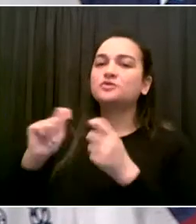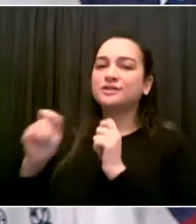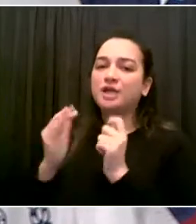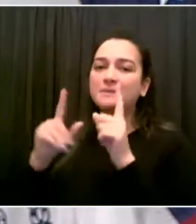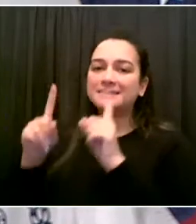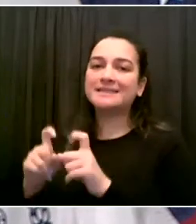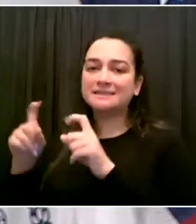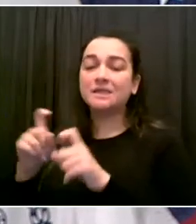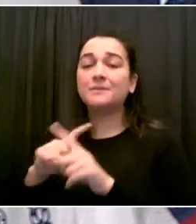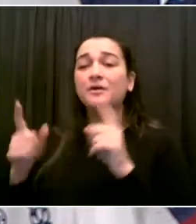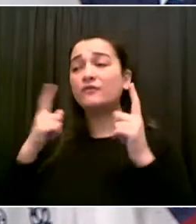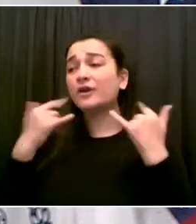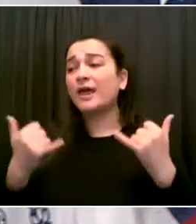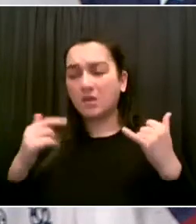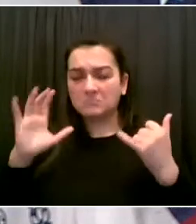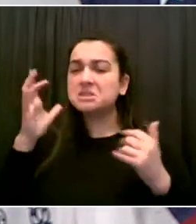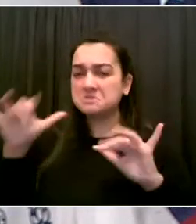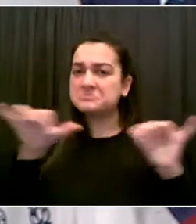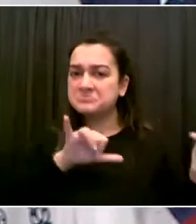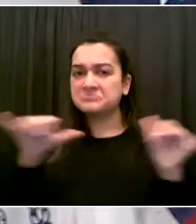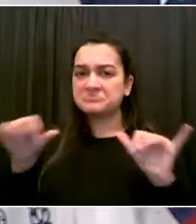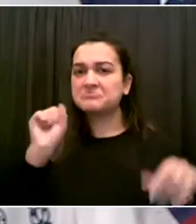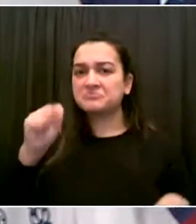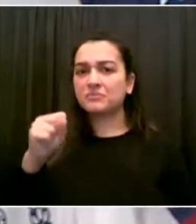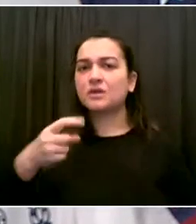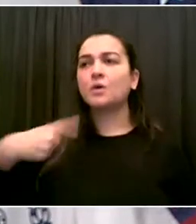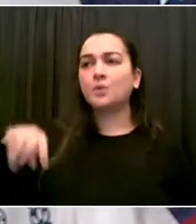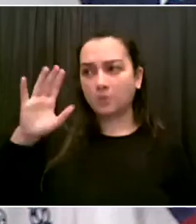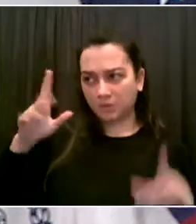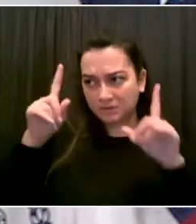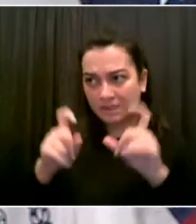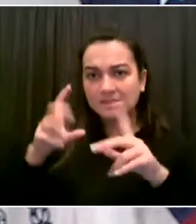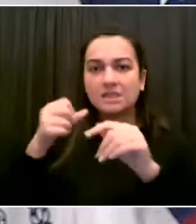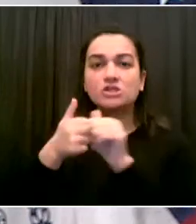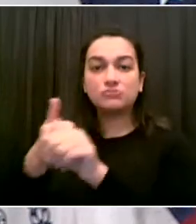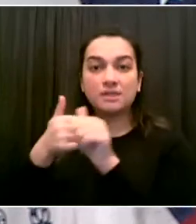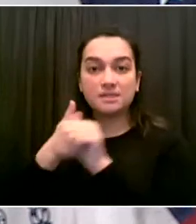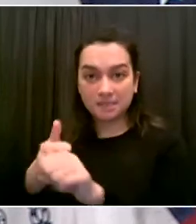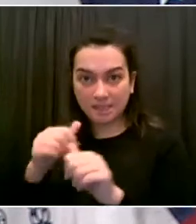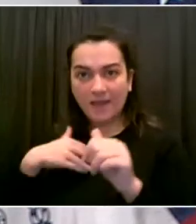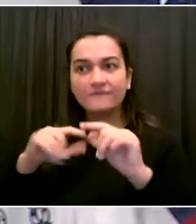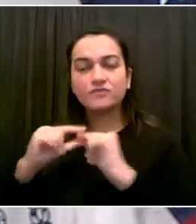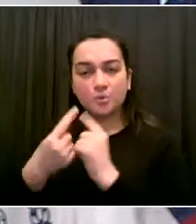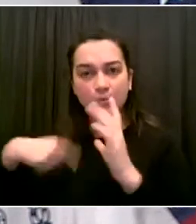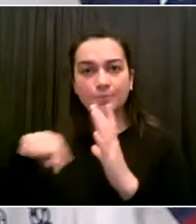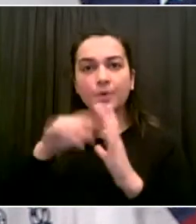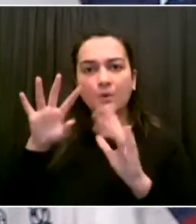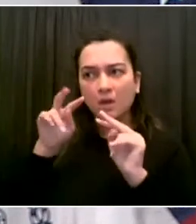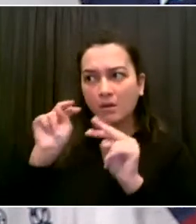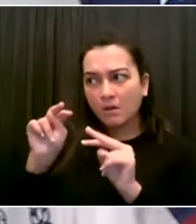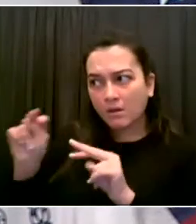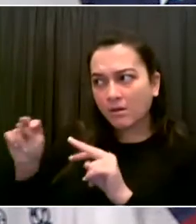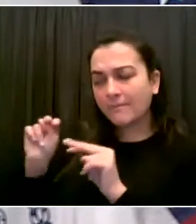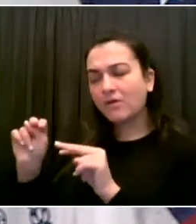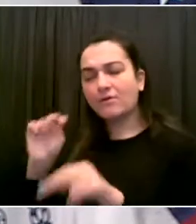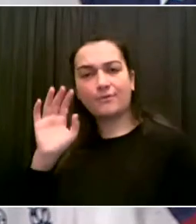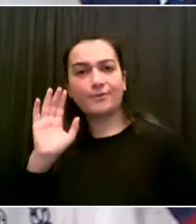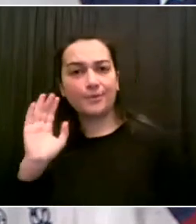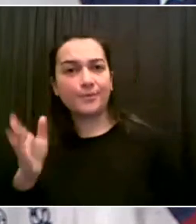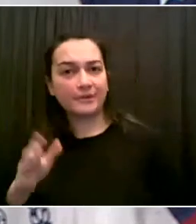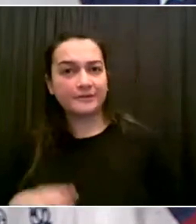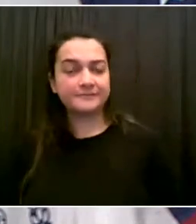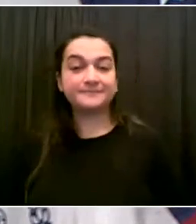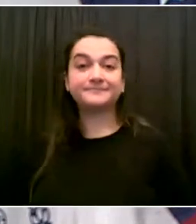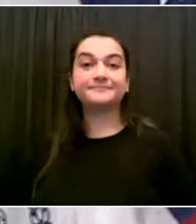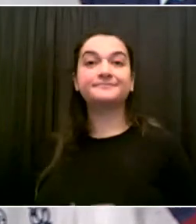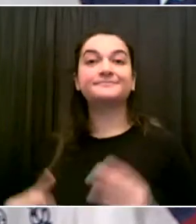site. That said, we're really, really encouraged by what we're seeing overall in our school communities, and I expect it will only get better as we